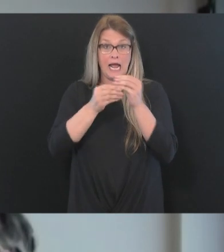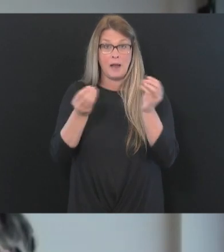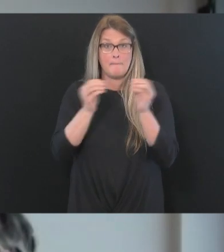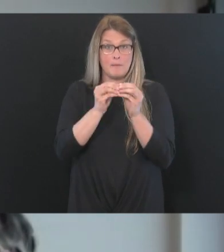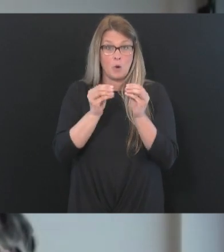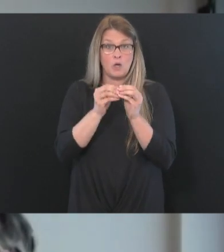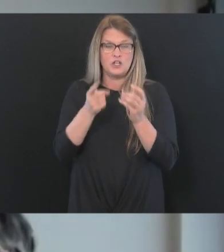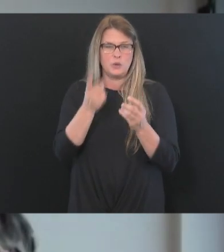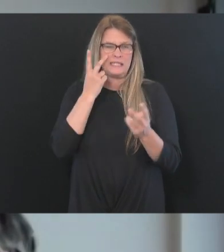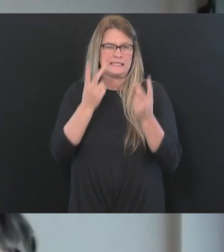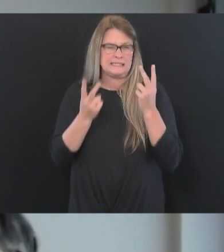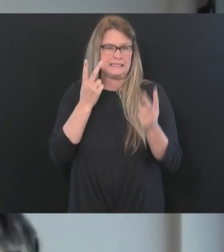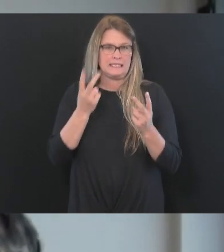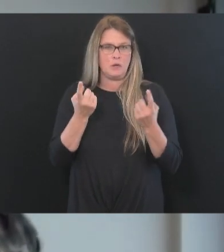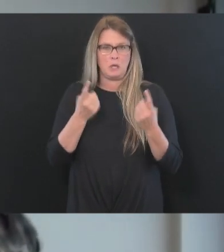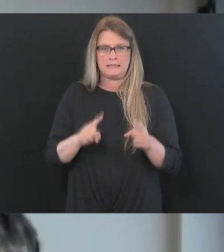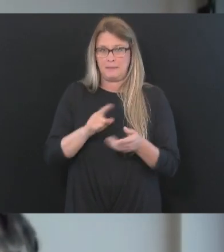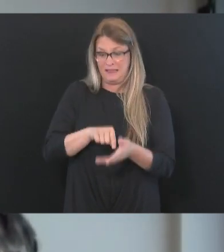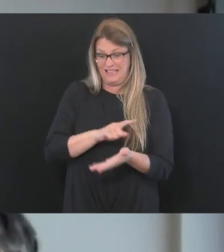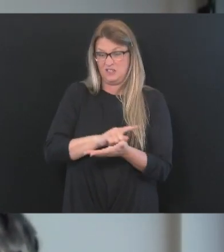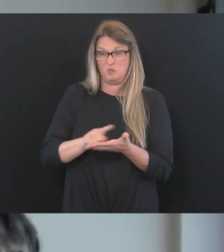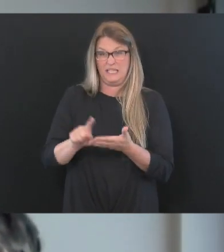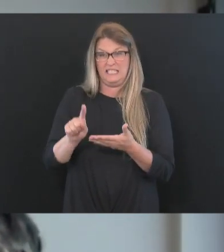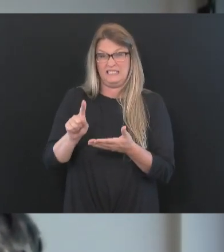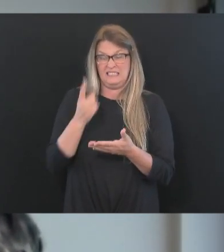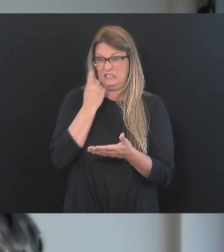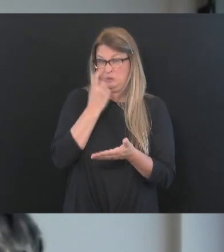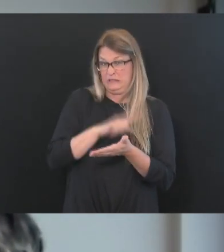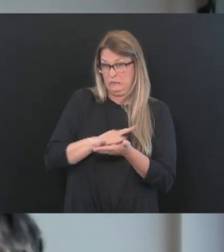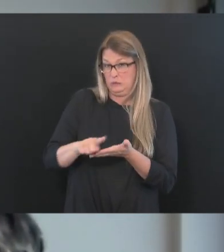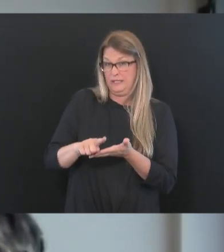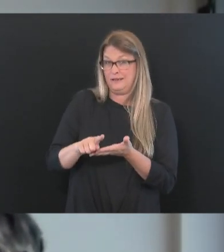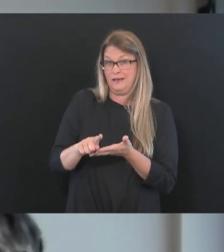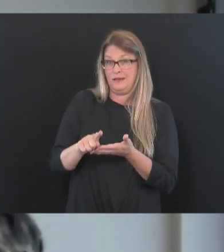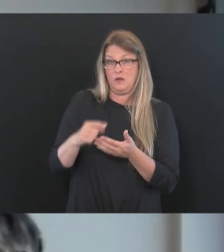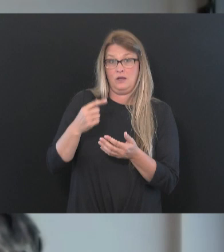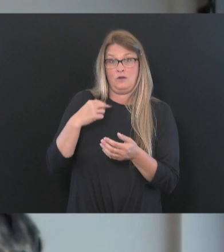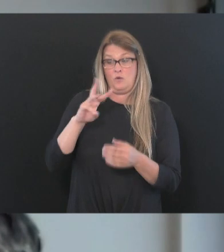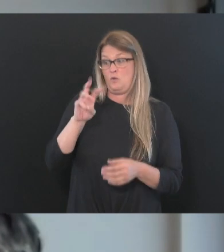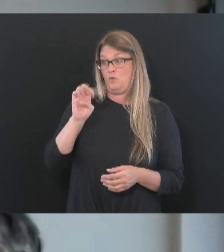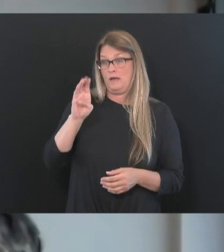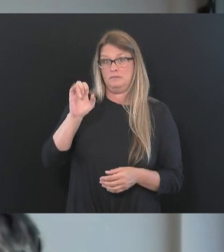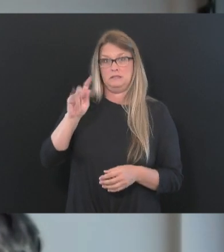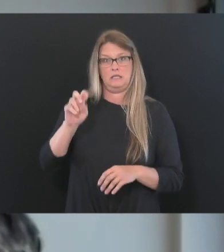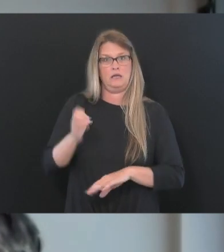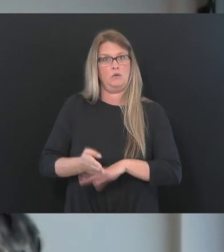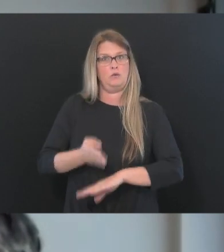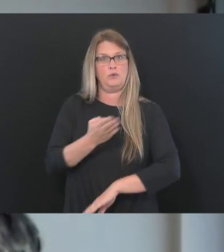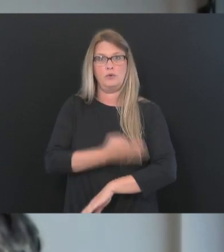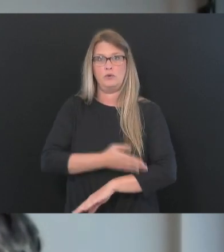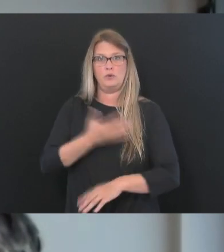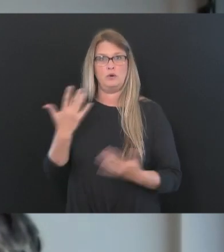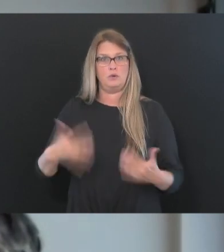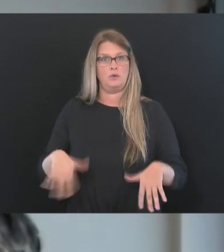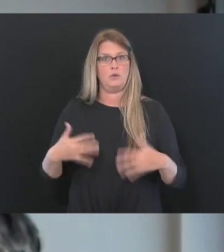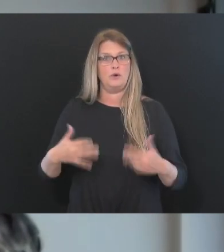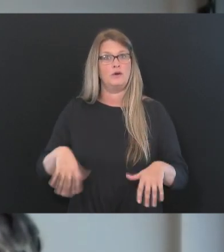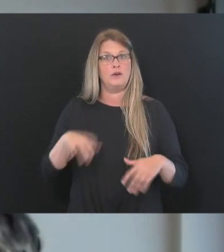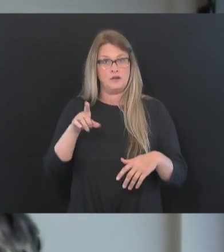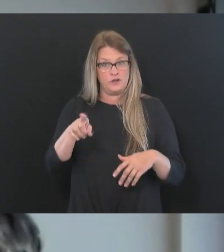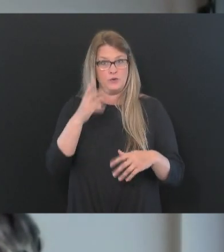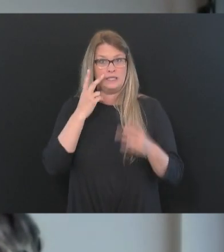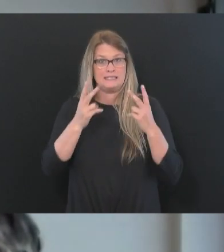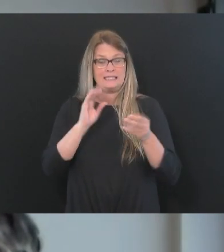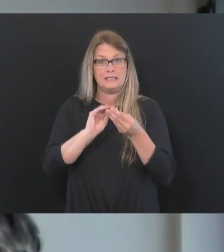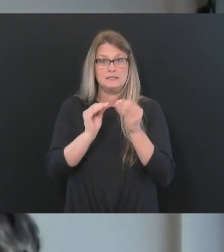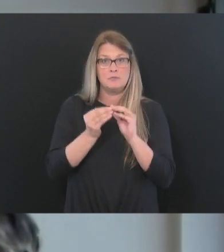what's been done over the past week or so, the website is much improved. We're looking at those metrics